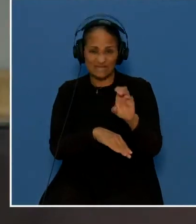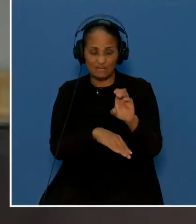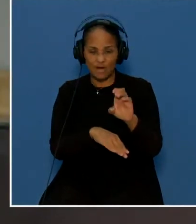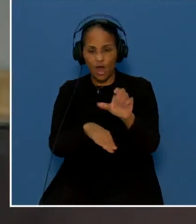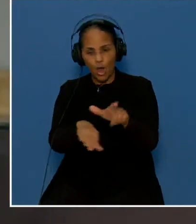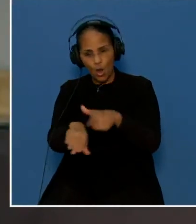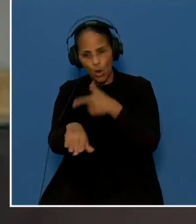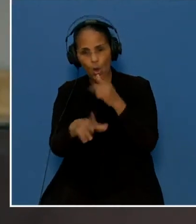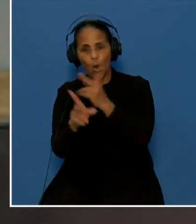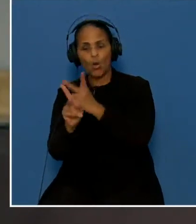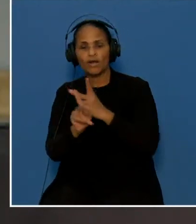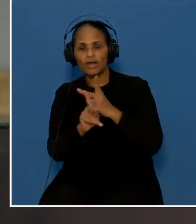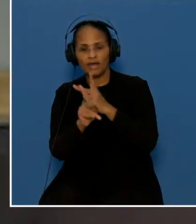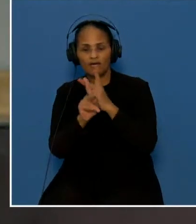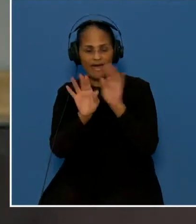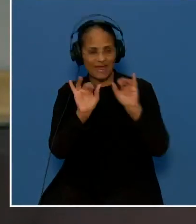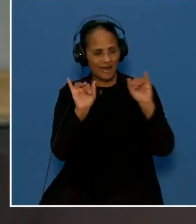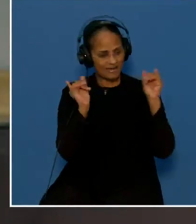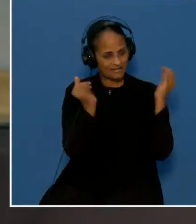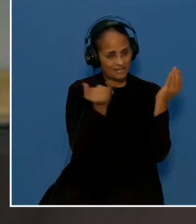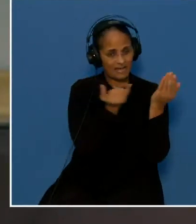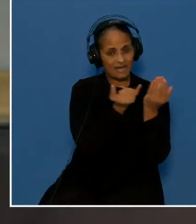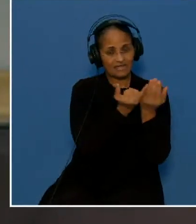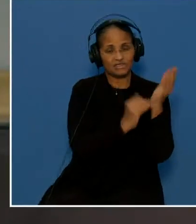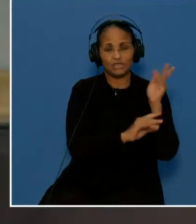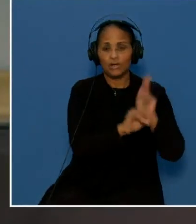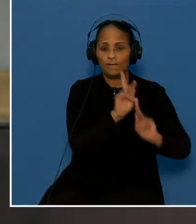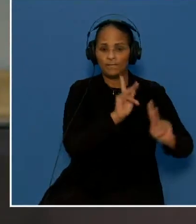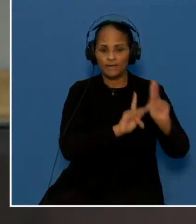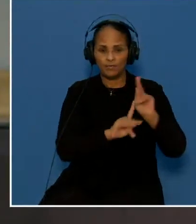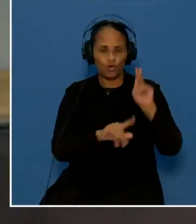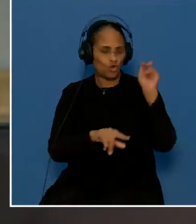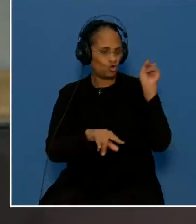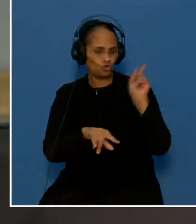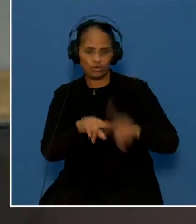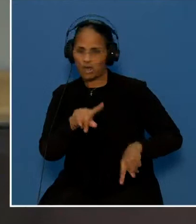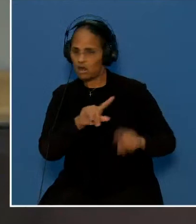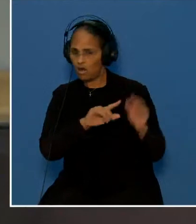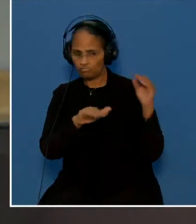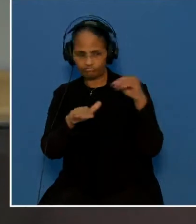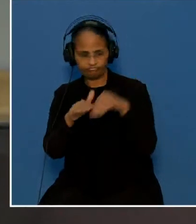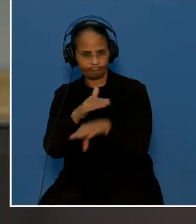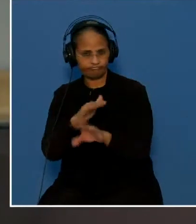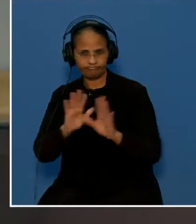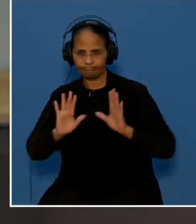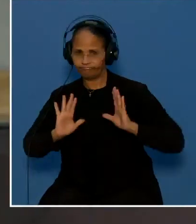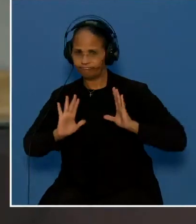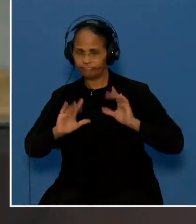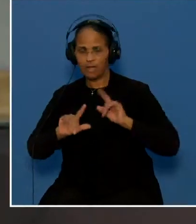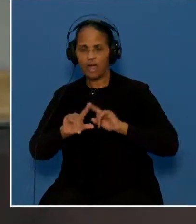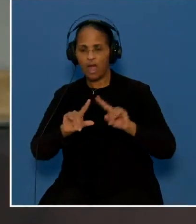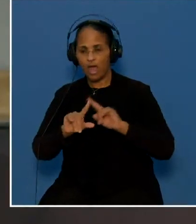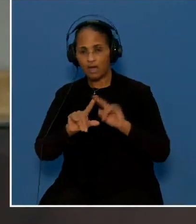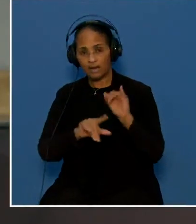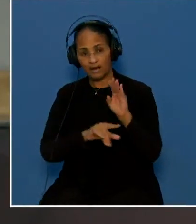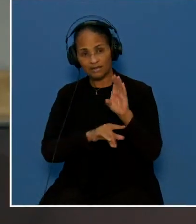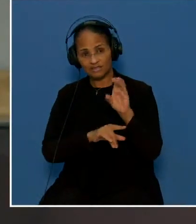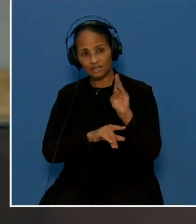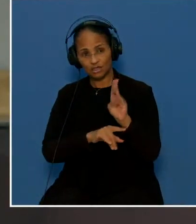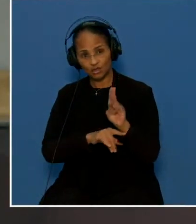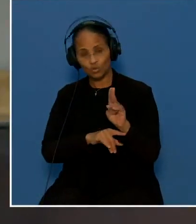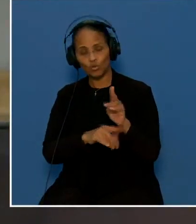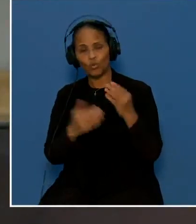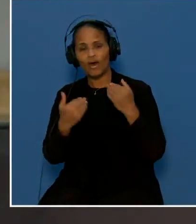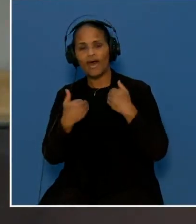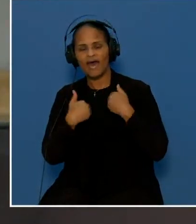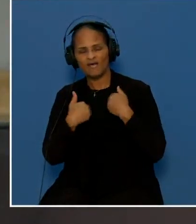residents and isolation patients on any ward will no longer receive visitors, while acute and critical care patients will be able to have